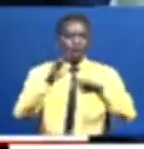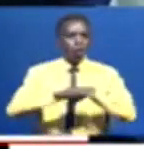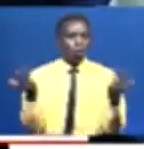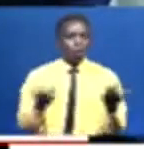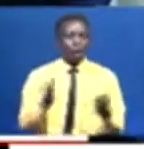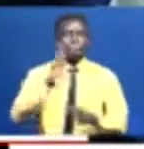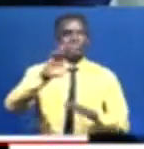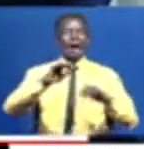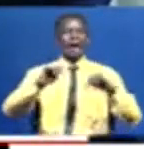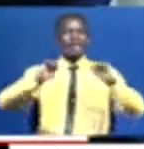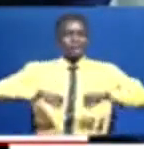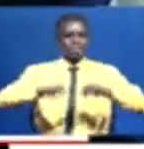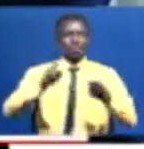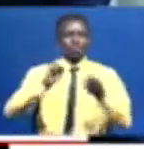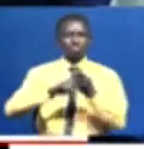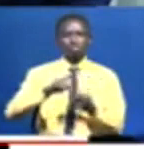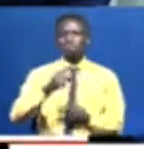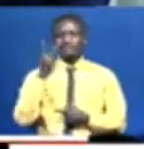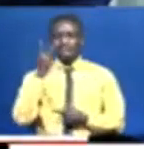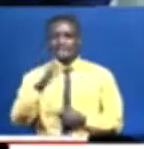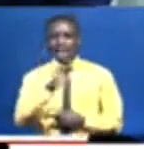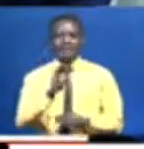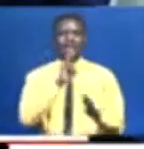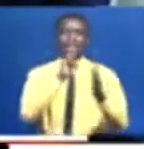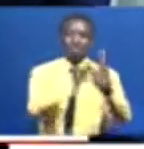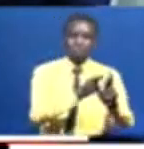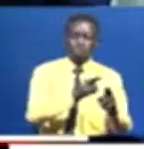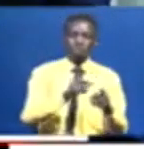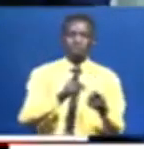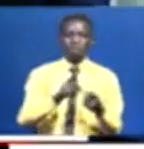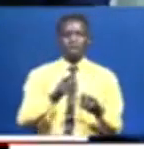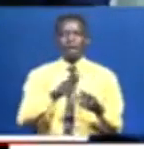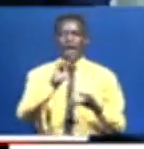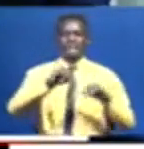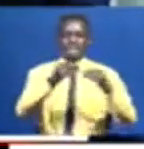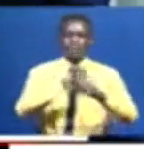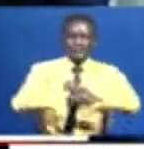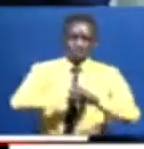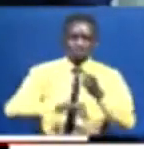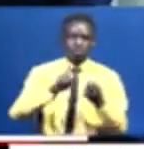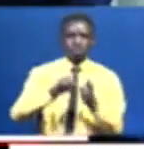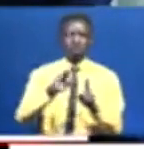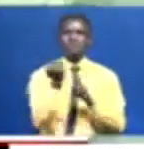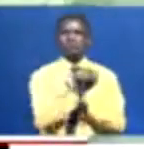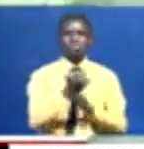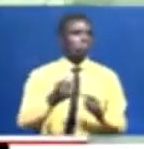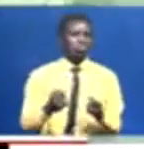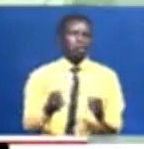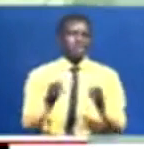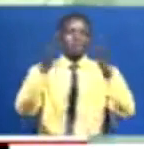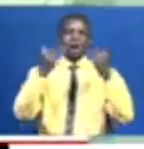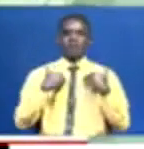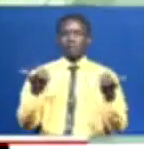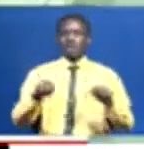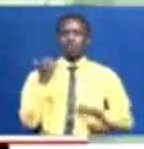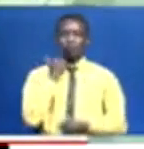to detect and respond and remediate your environment in case of a breach. Let me take you